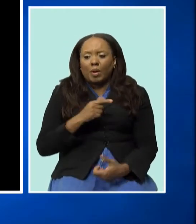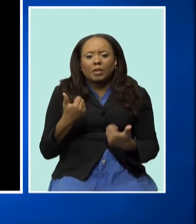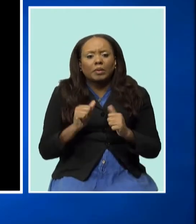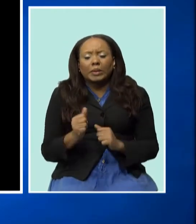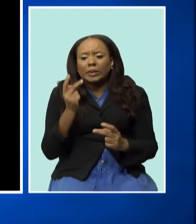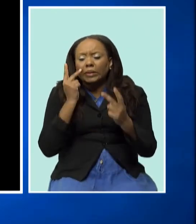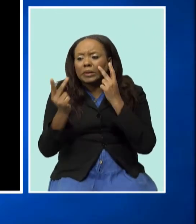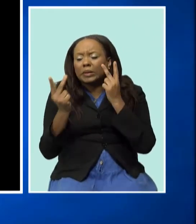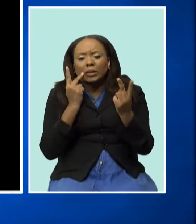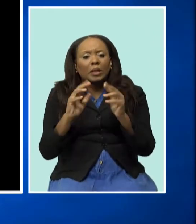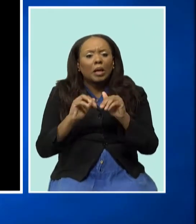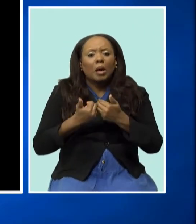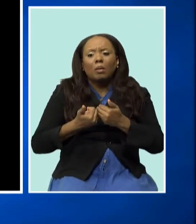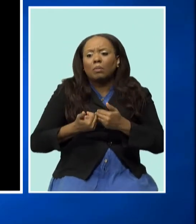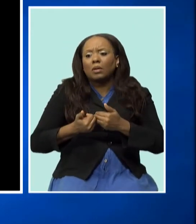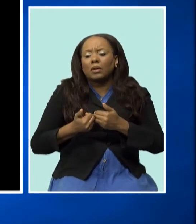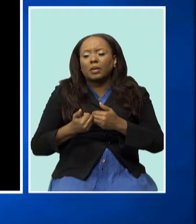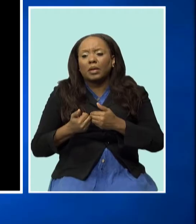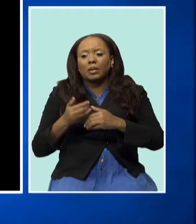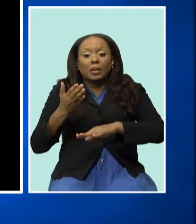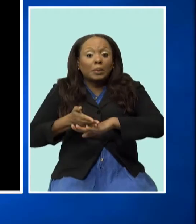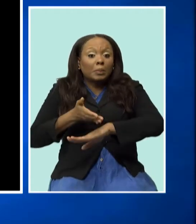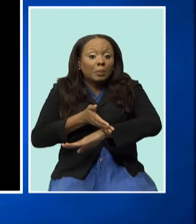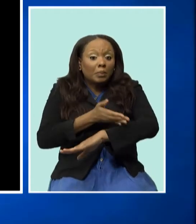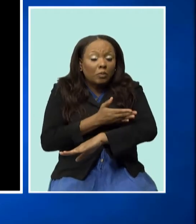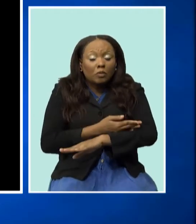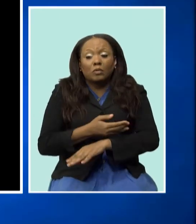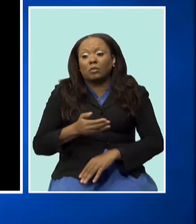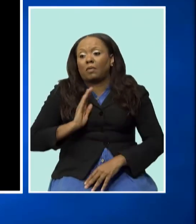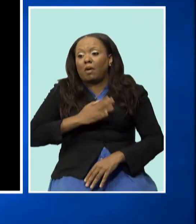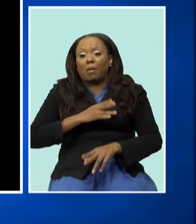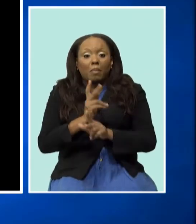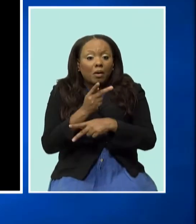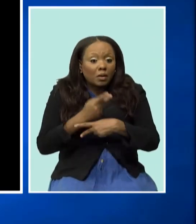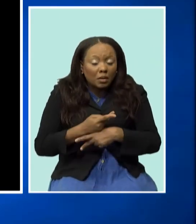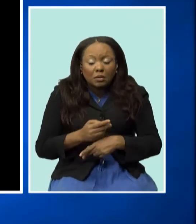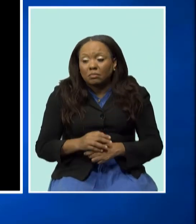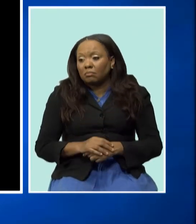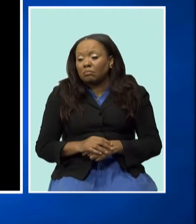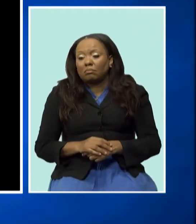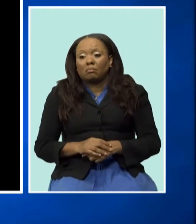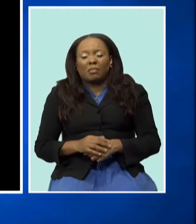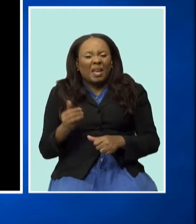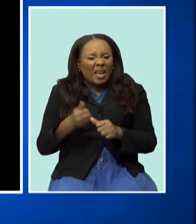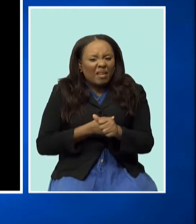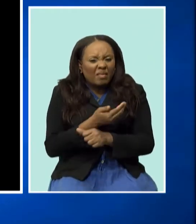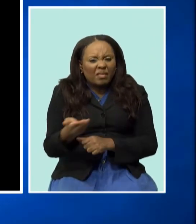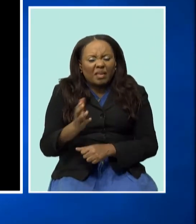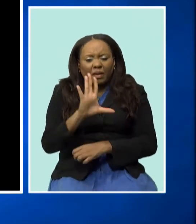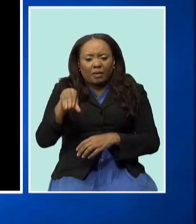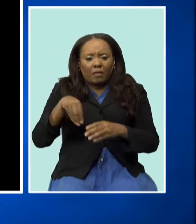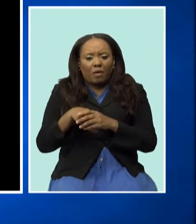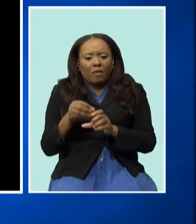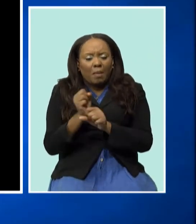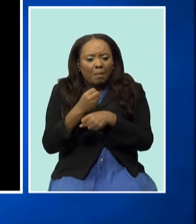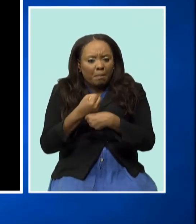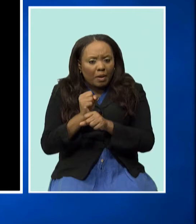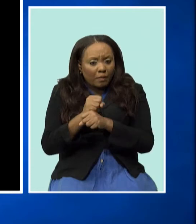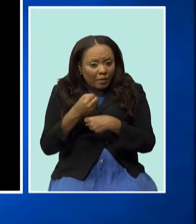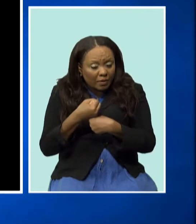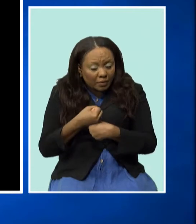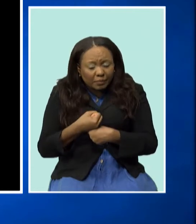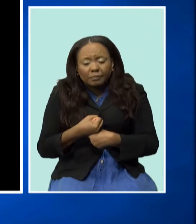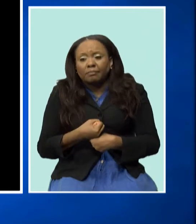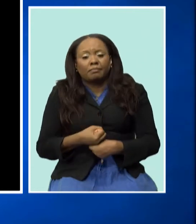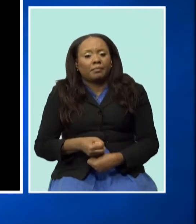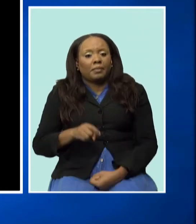which we can upgrade our product designs, our manufacturing, our packaging, and all facets of production, sustainability, and circularity,